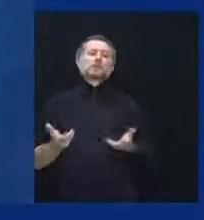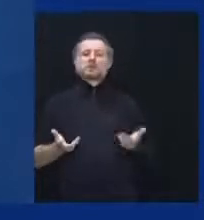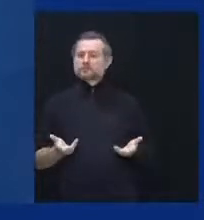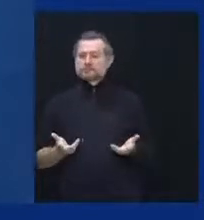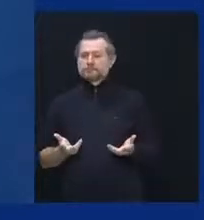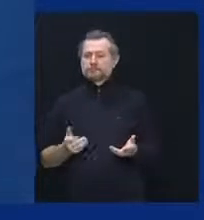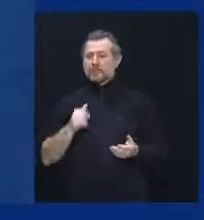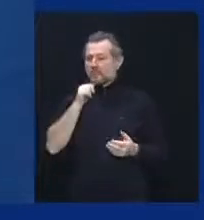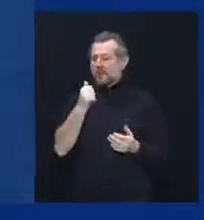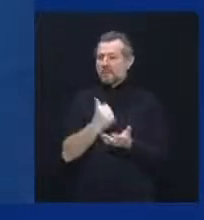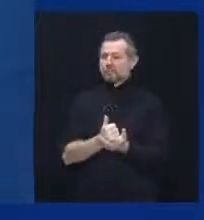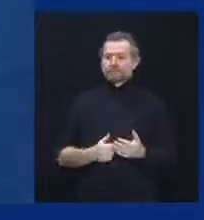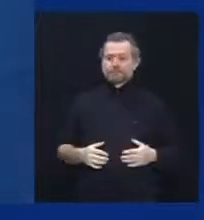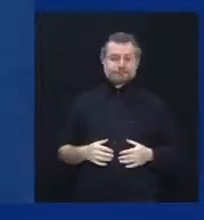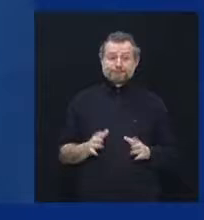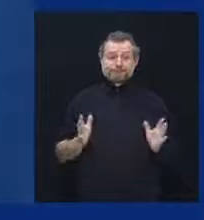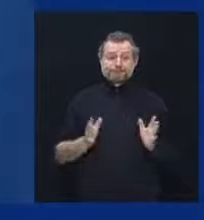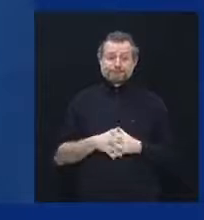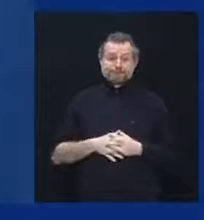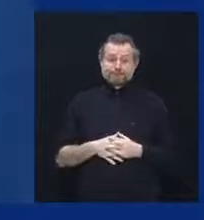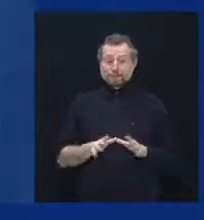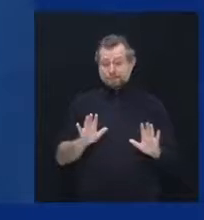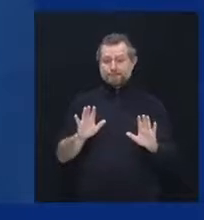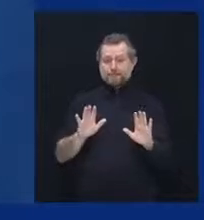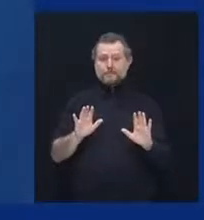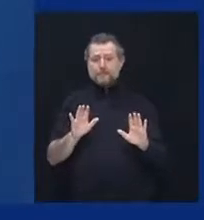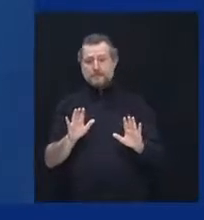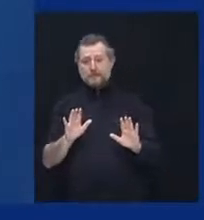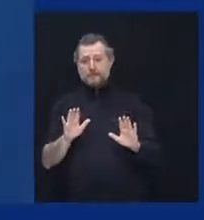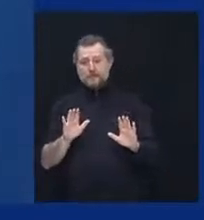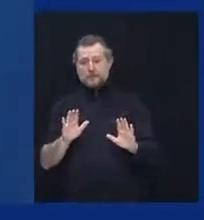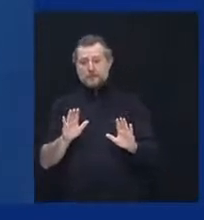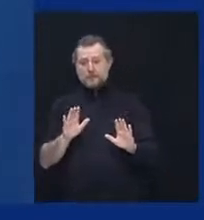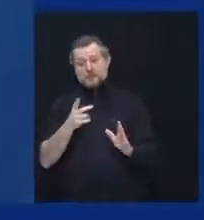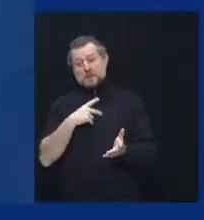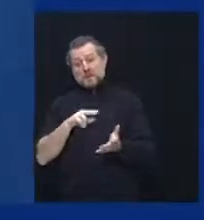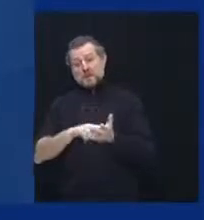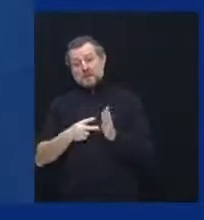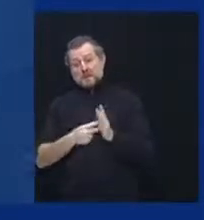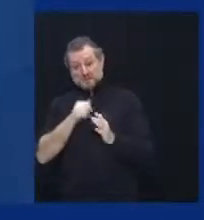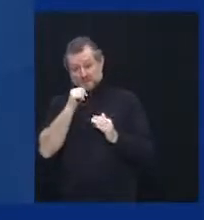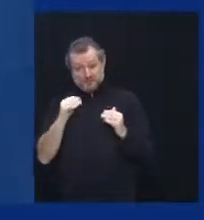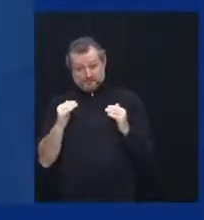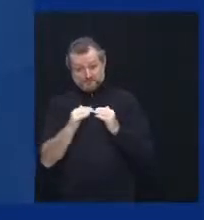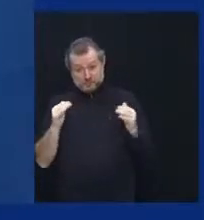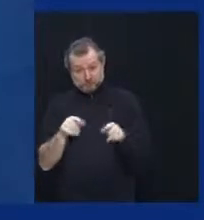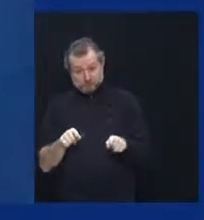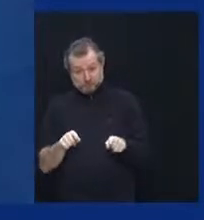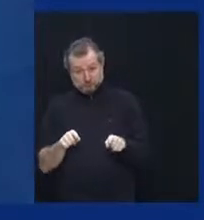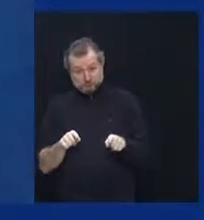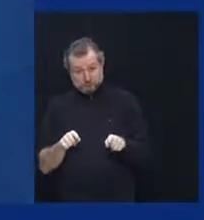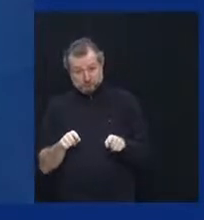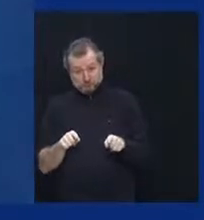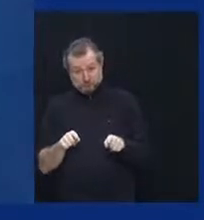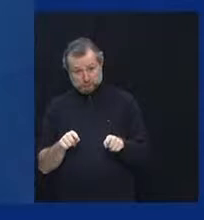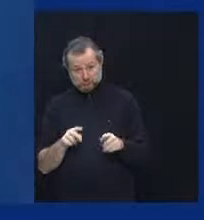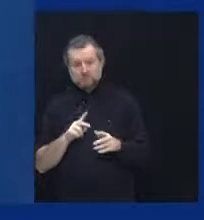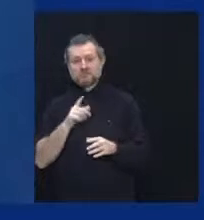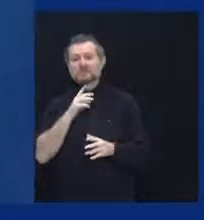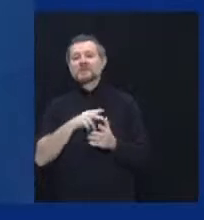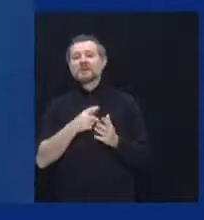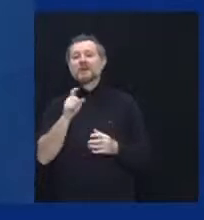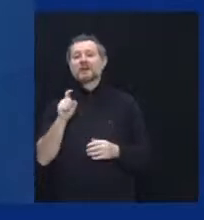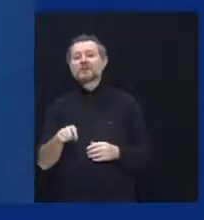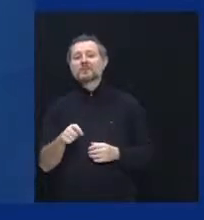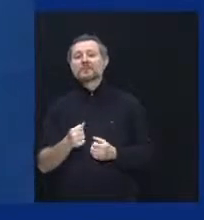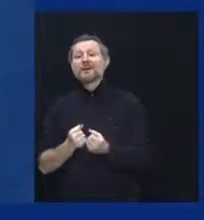but if you want to say, well, they're not getting their fair share, then say at the same time who you would